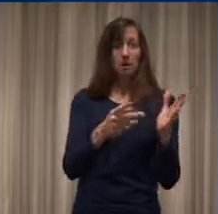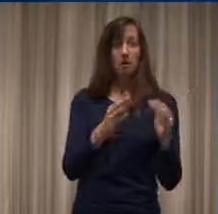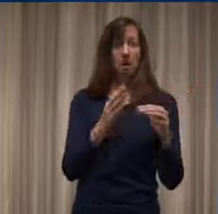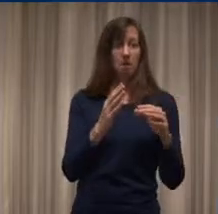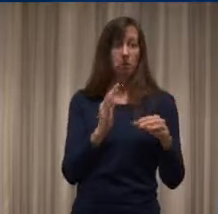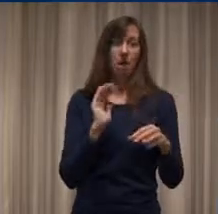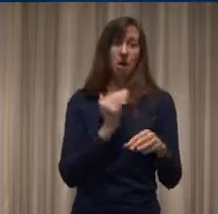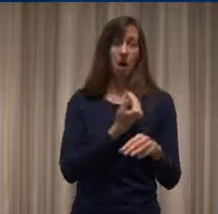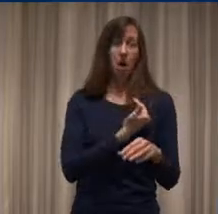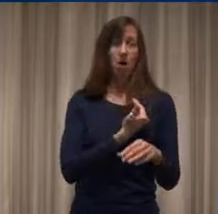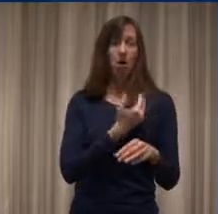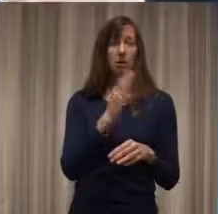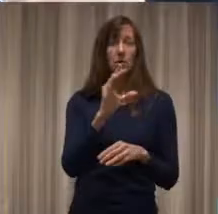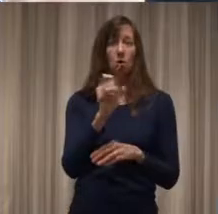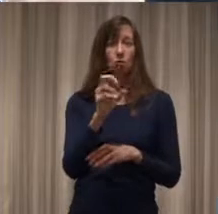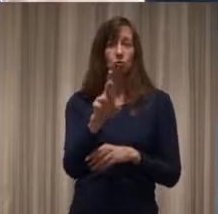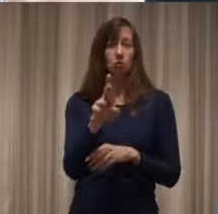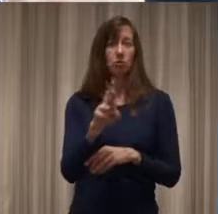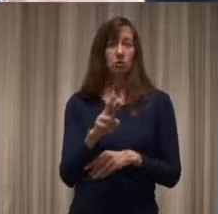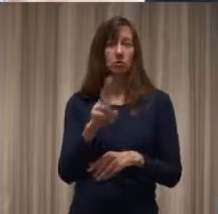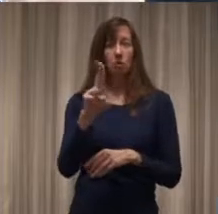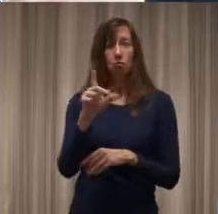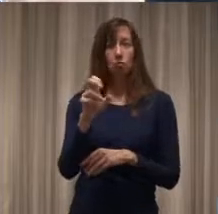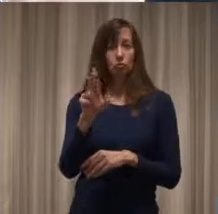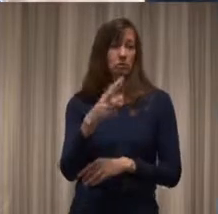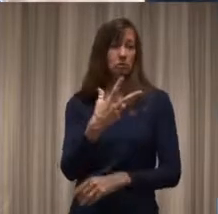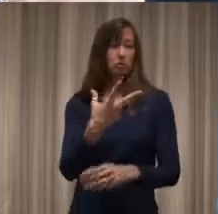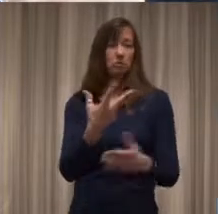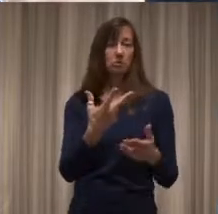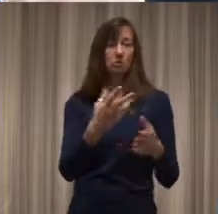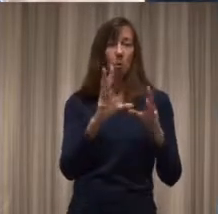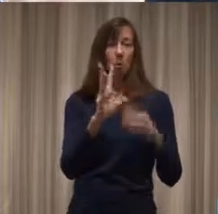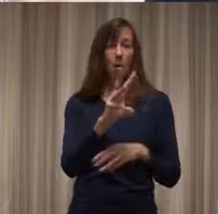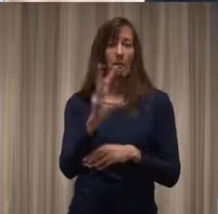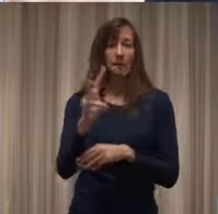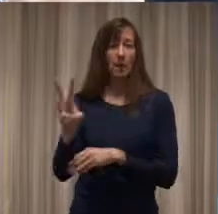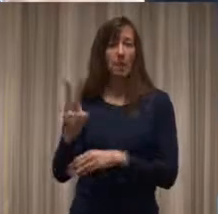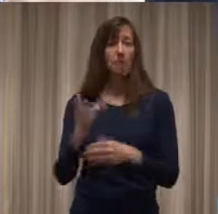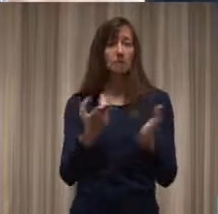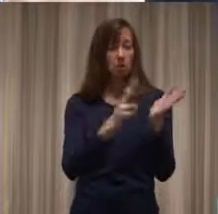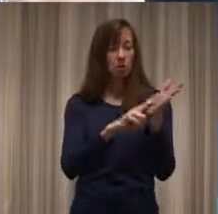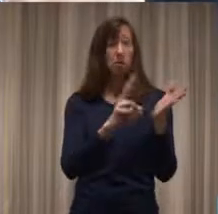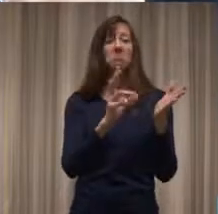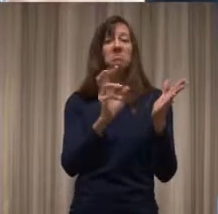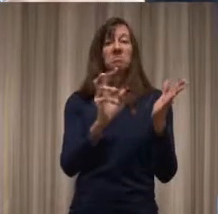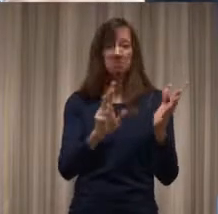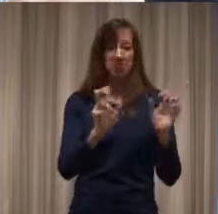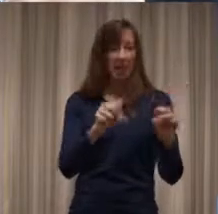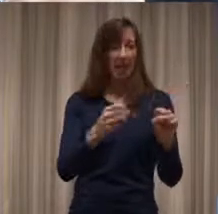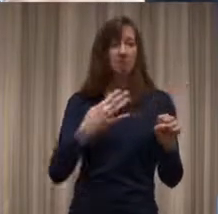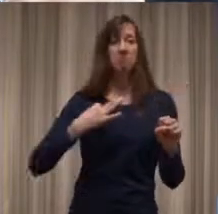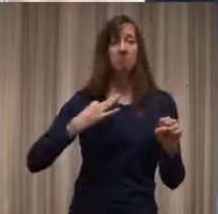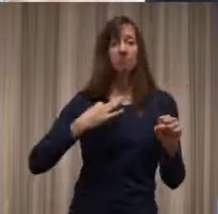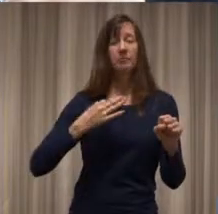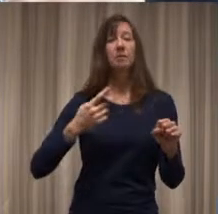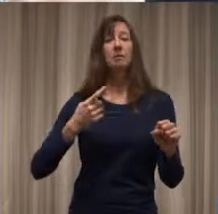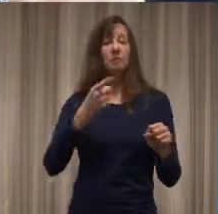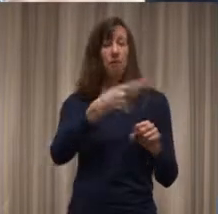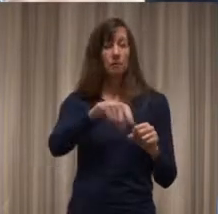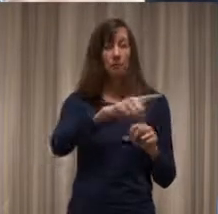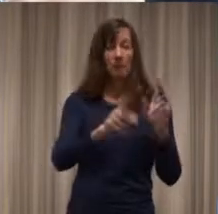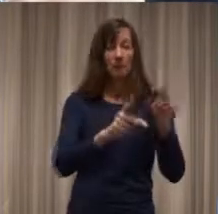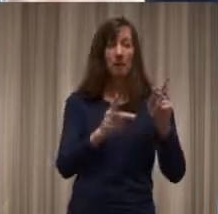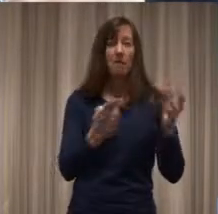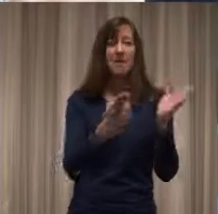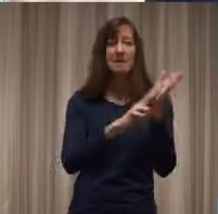more information. The good news there is that now, for those that have signed up, we are going to be sending you regular updates about what's